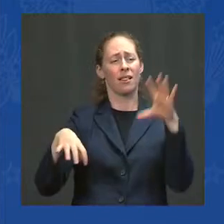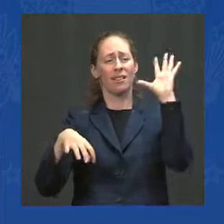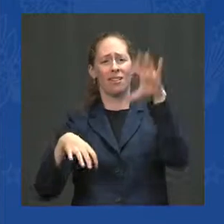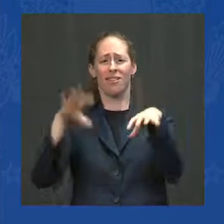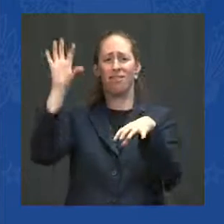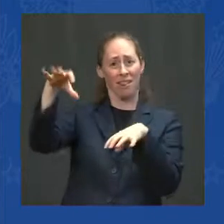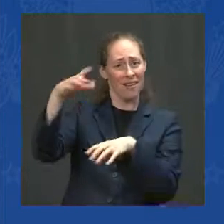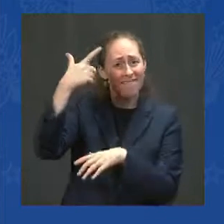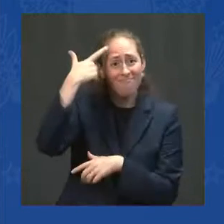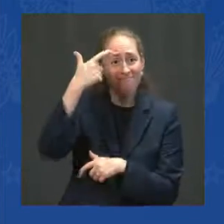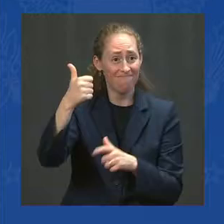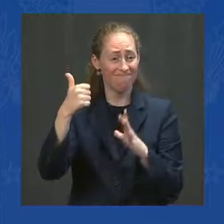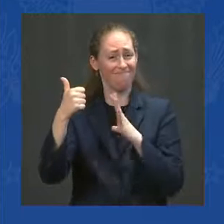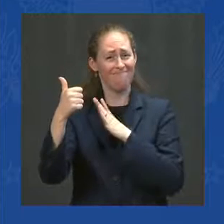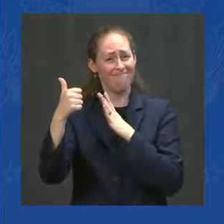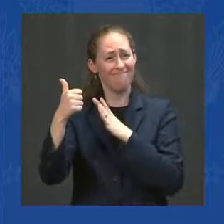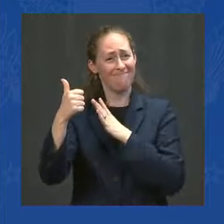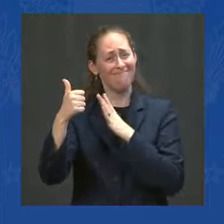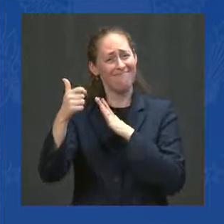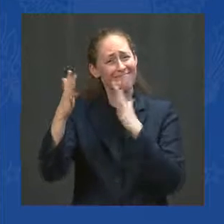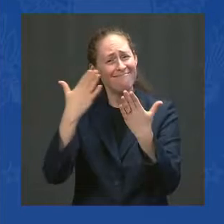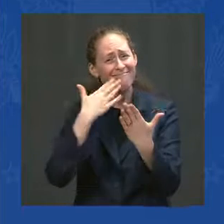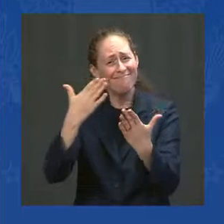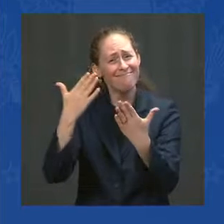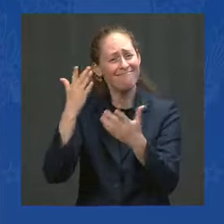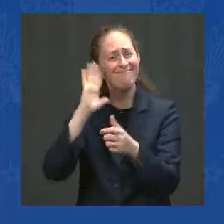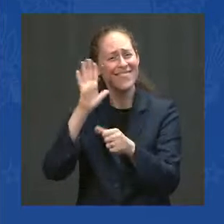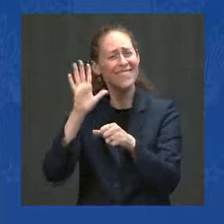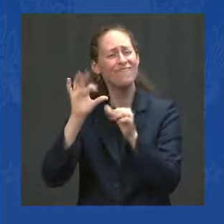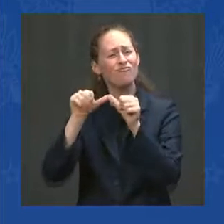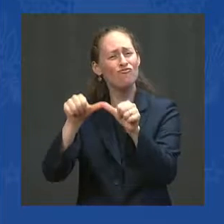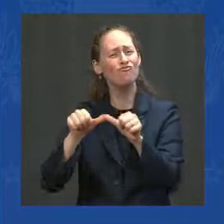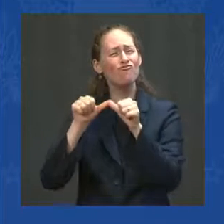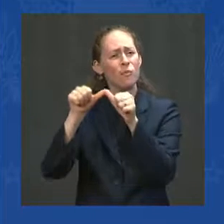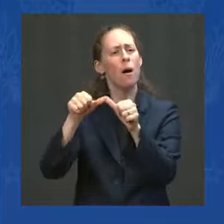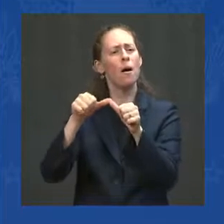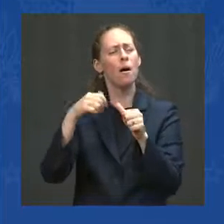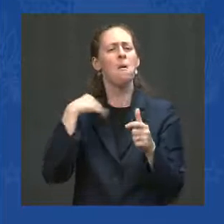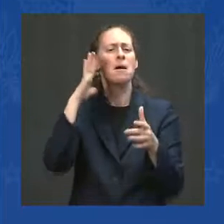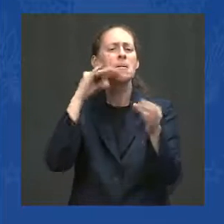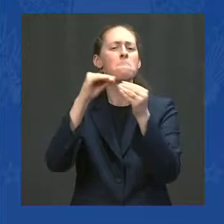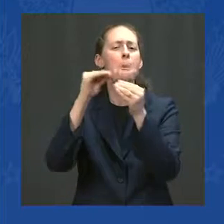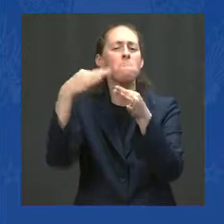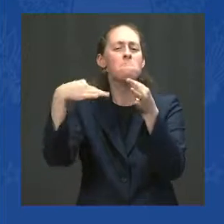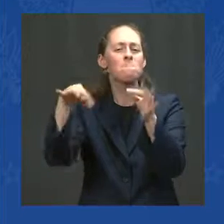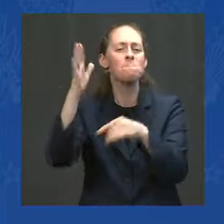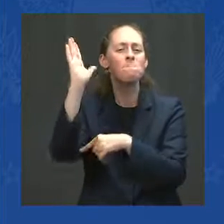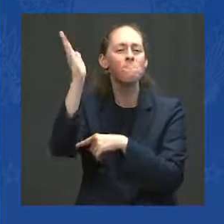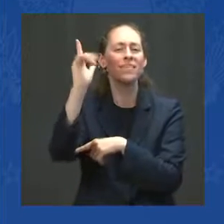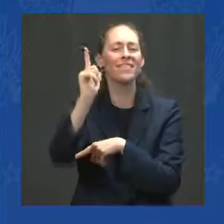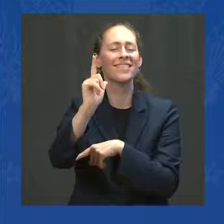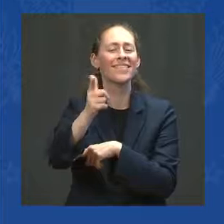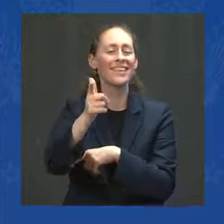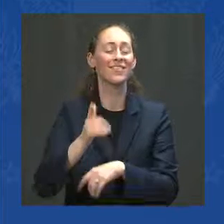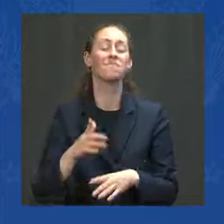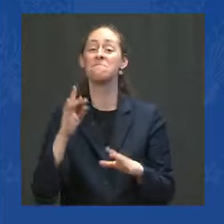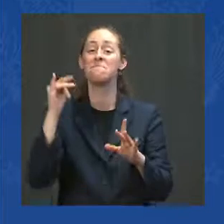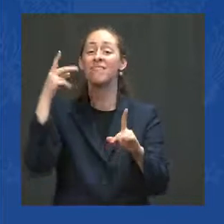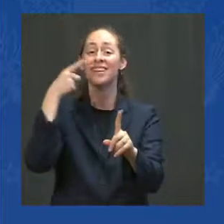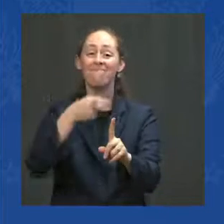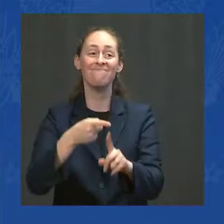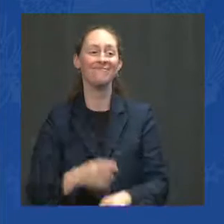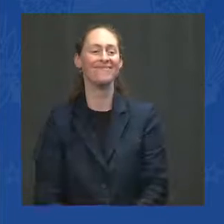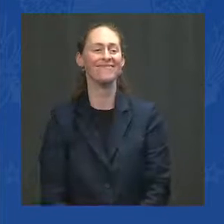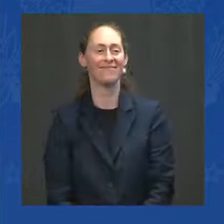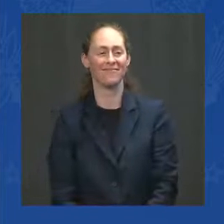do well. I have more to say about this later as the Senate continues its work. But today, I'm happy to mark